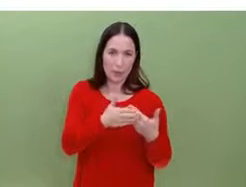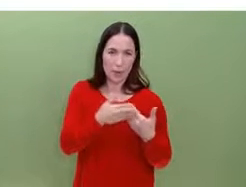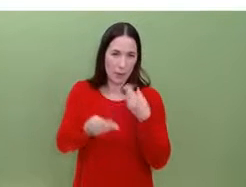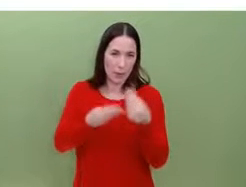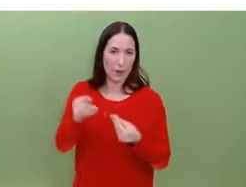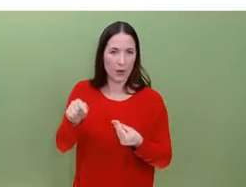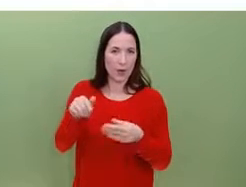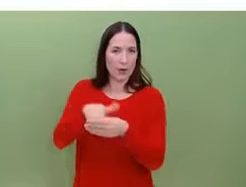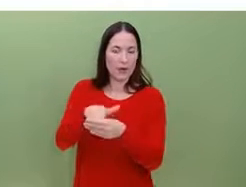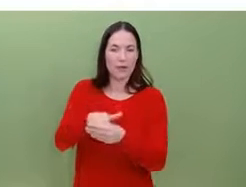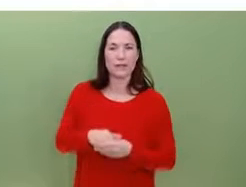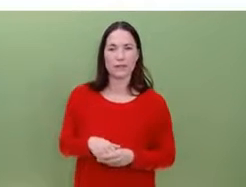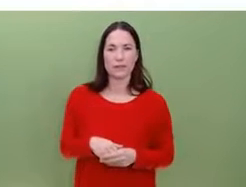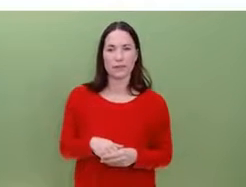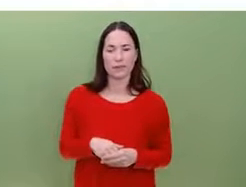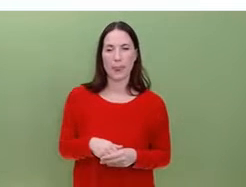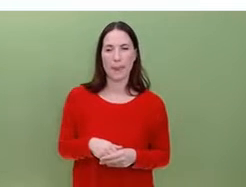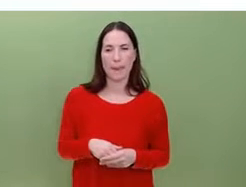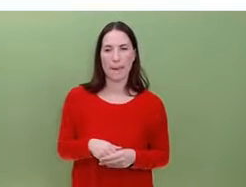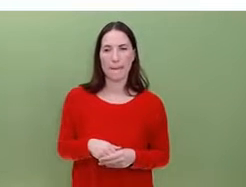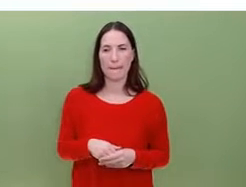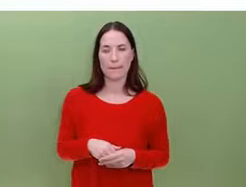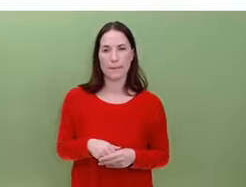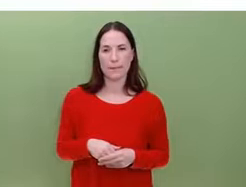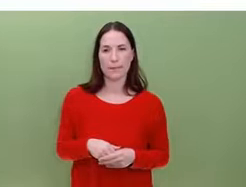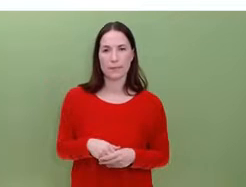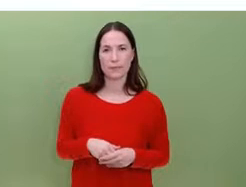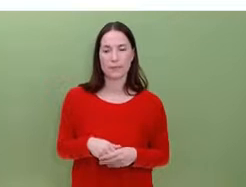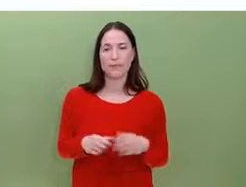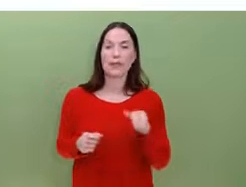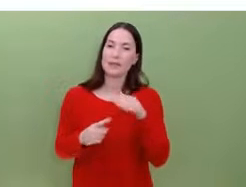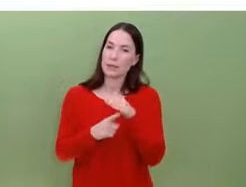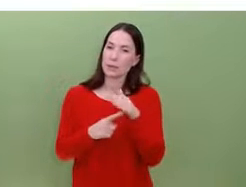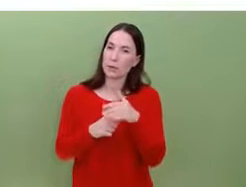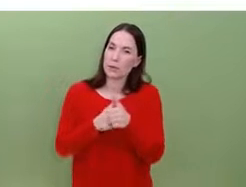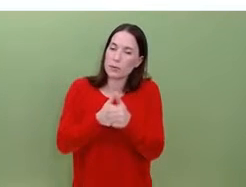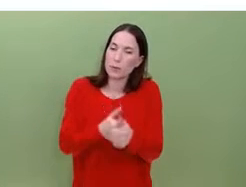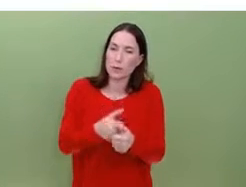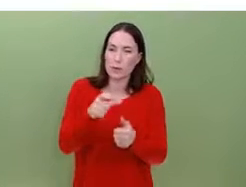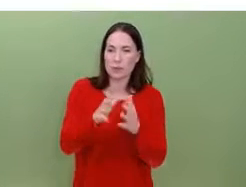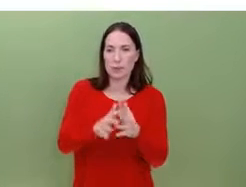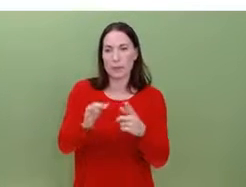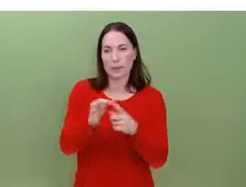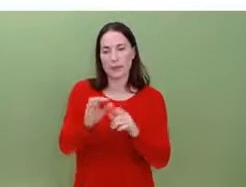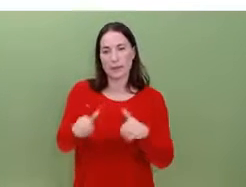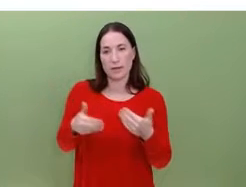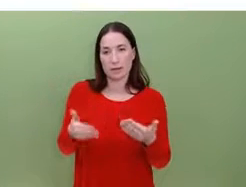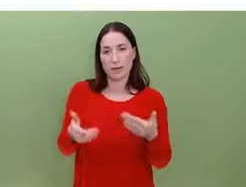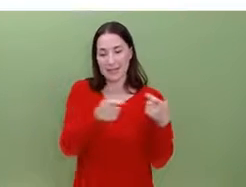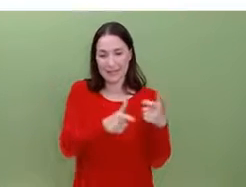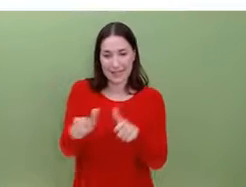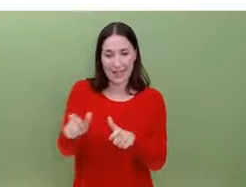importance is in being able to support our CWP services to sustain the CWPs that they've